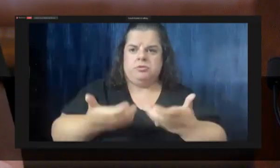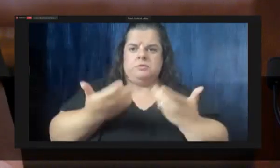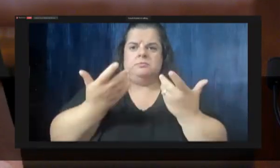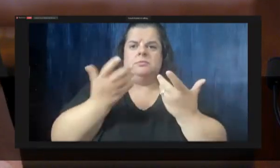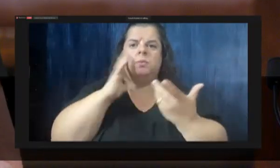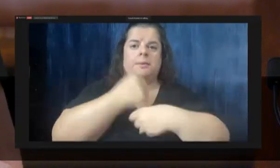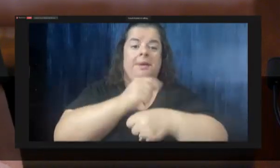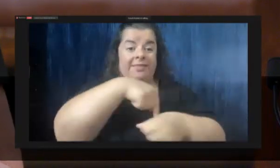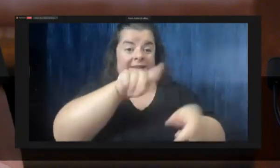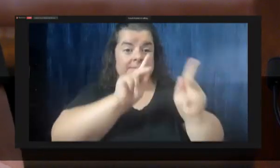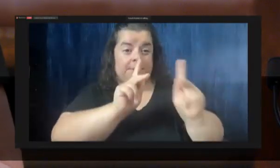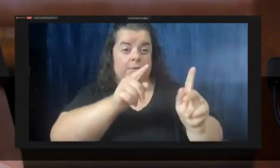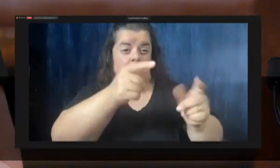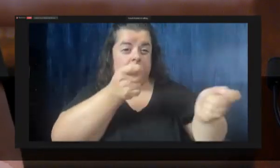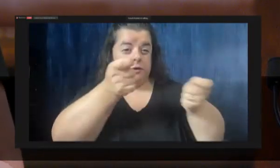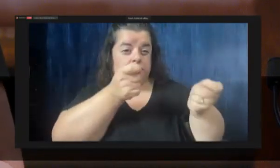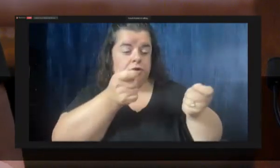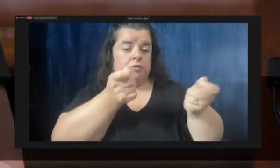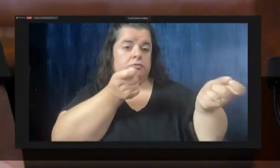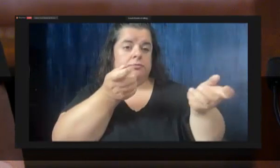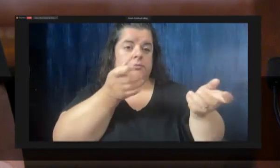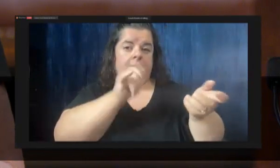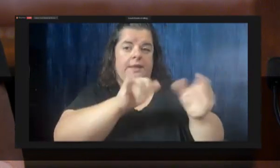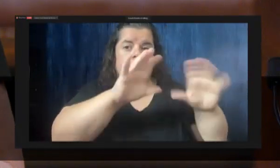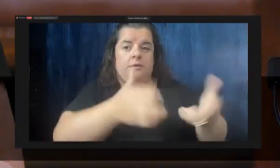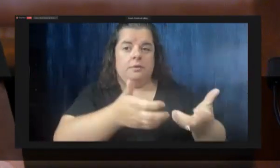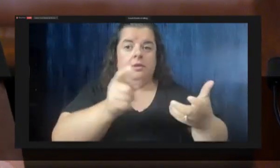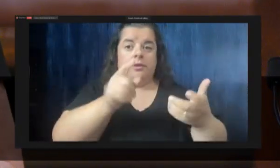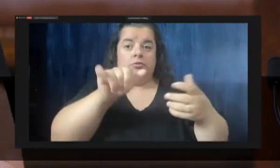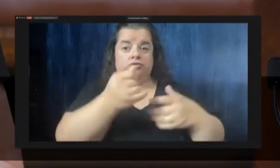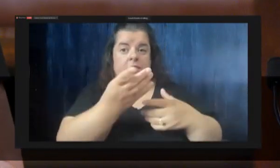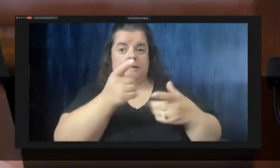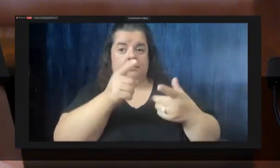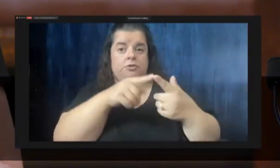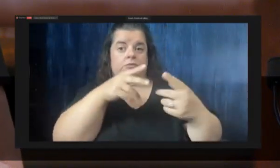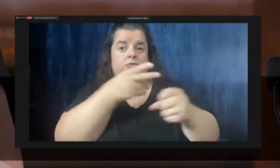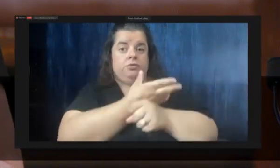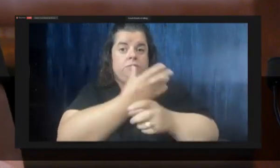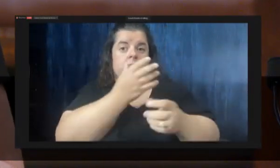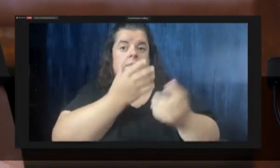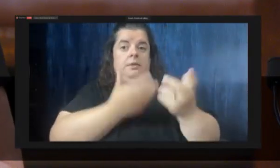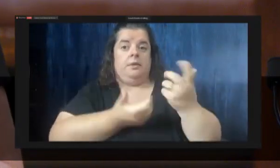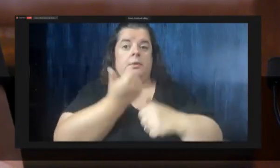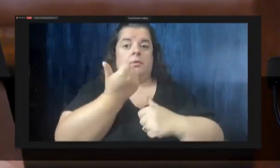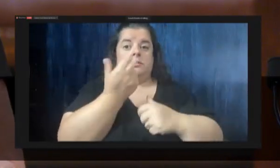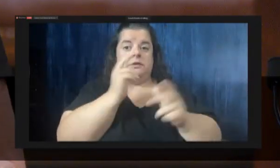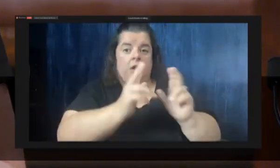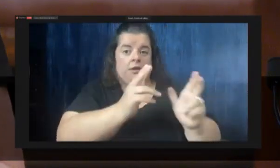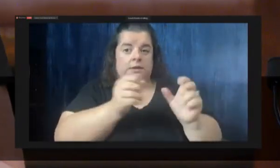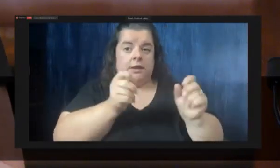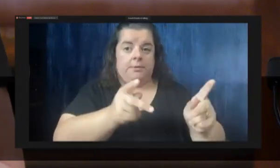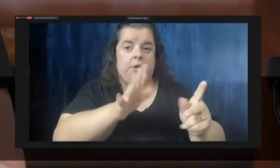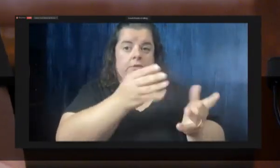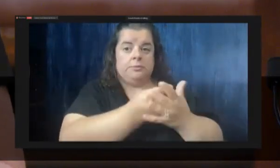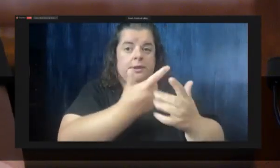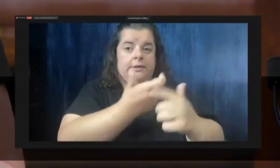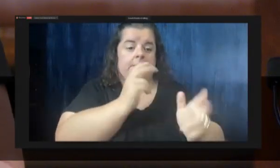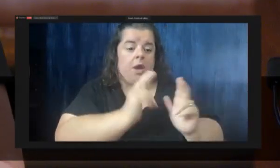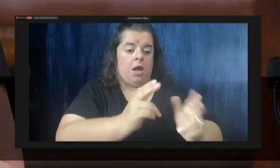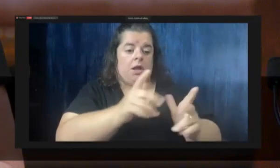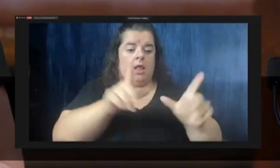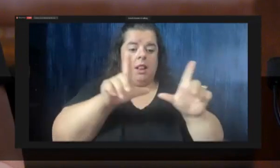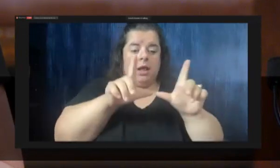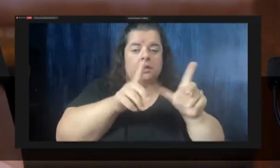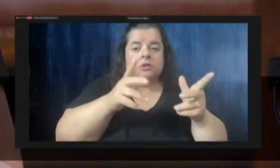the population in Frick, the people whose job it is to maximize hunting opportunities in the state and whose funding comes from hunting licenses. Urban hunting and Frick